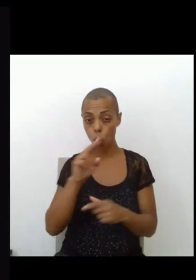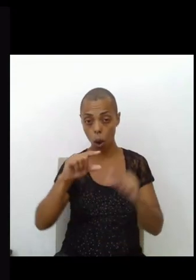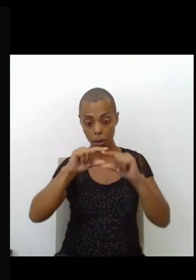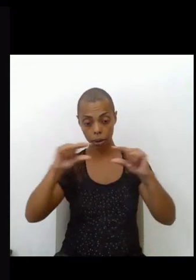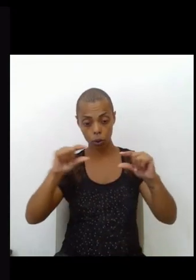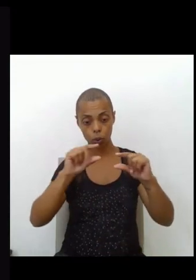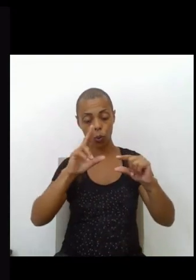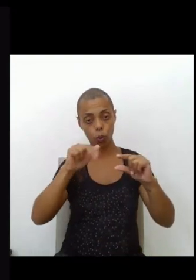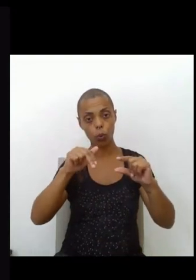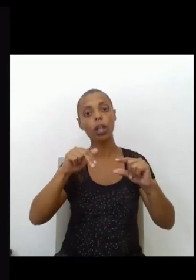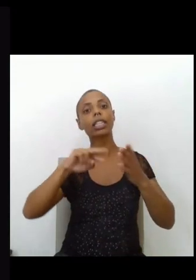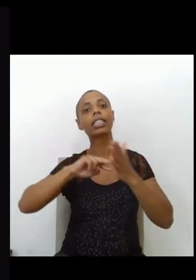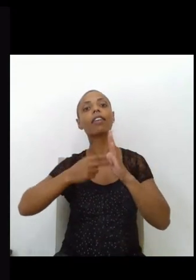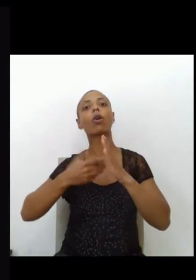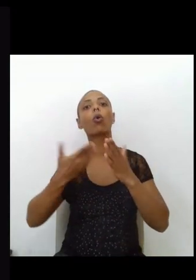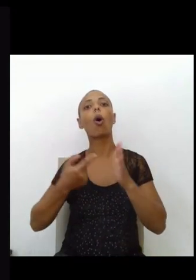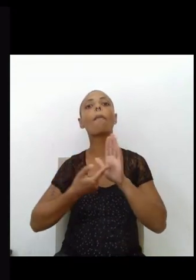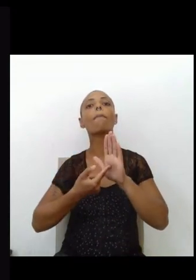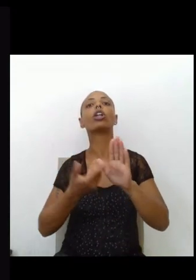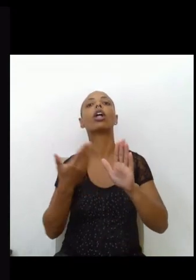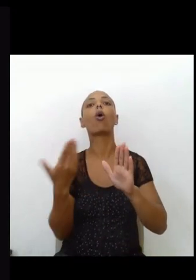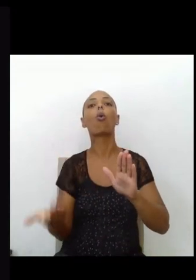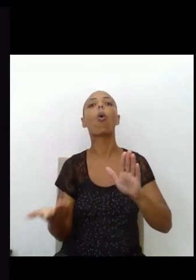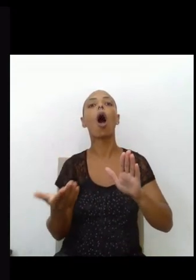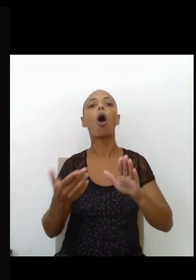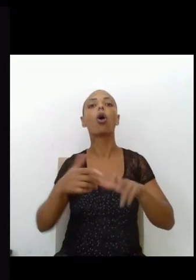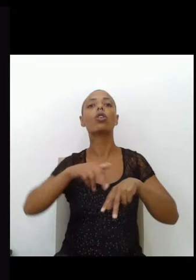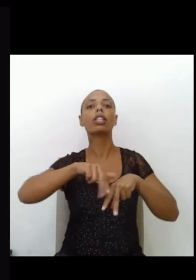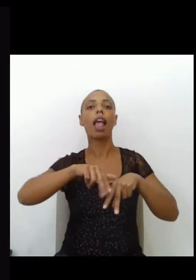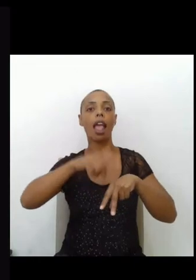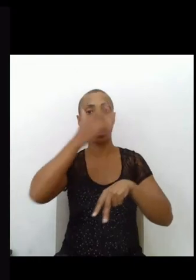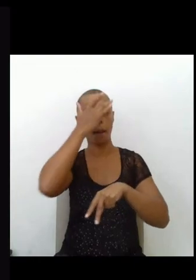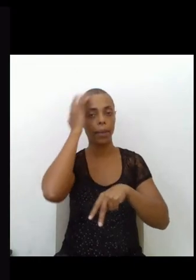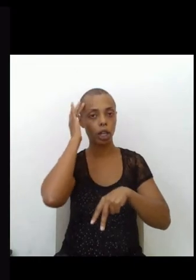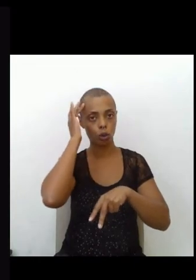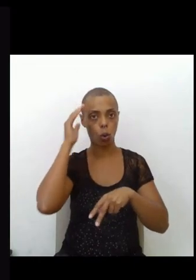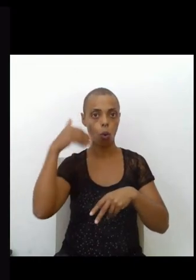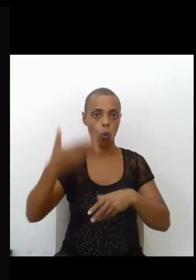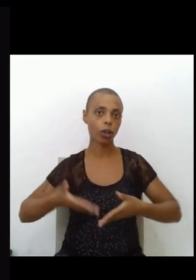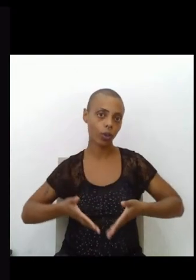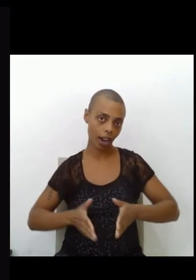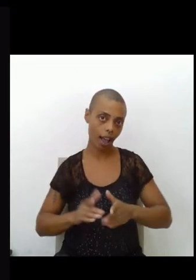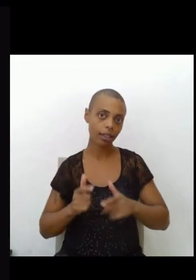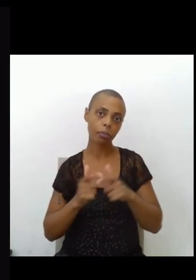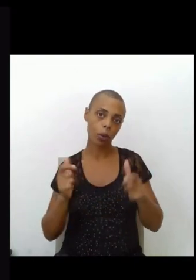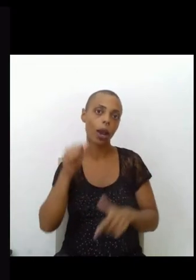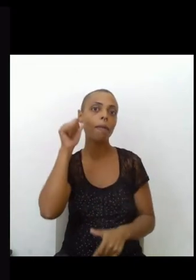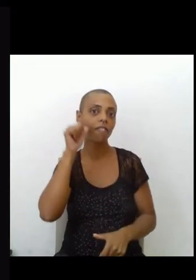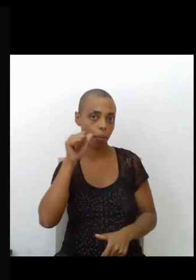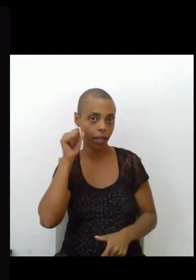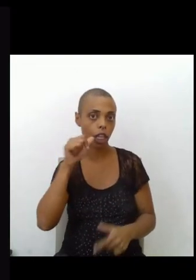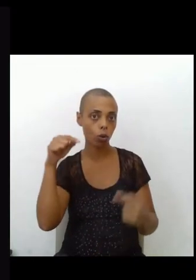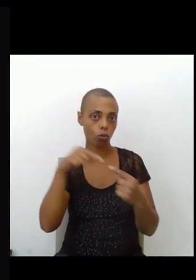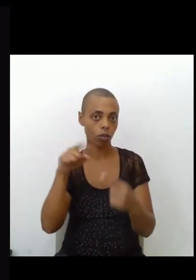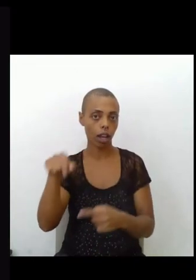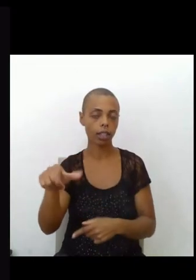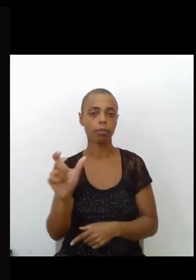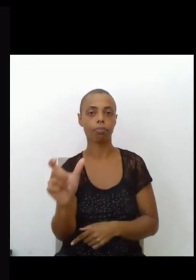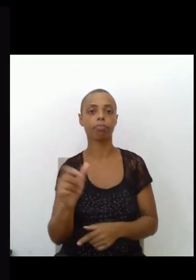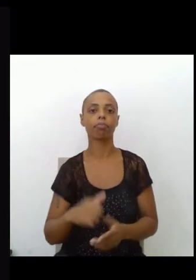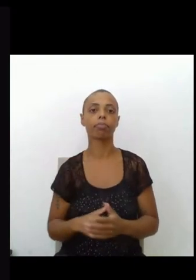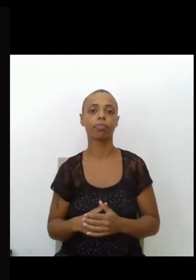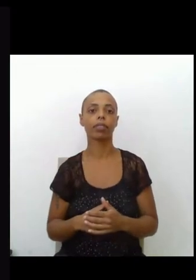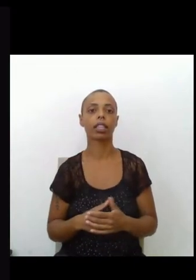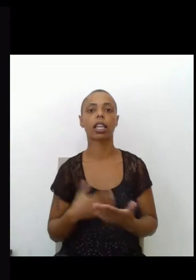person at Birth and usually it refers to female so for example in a